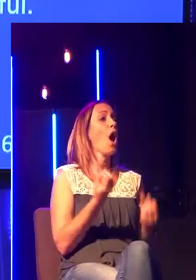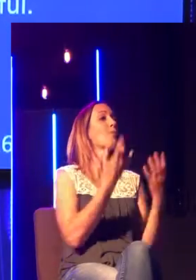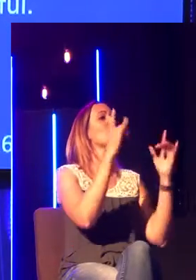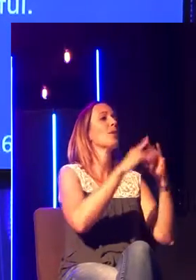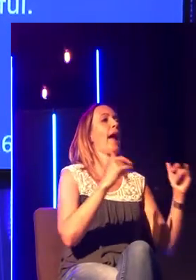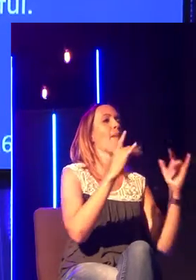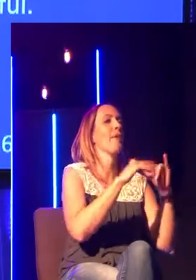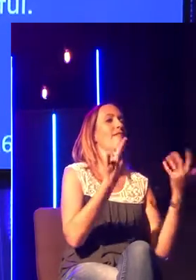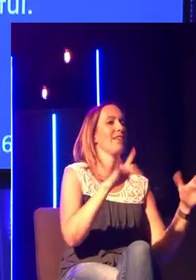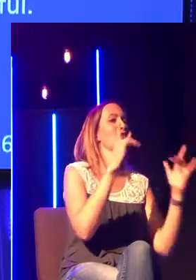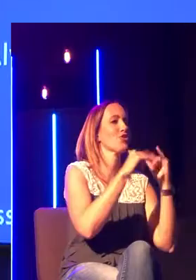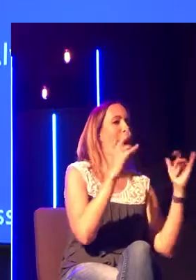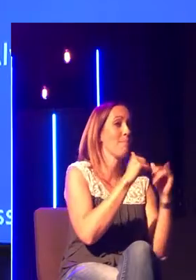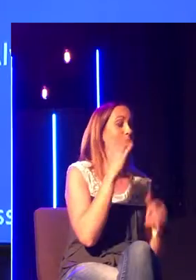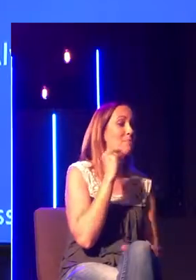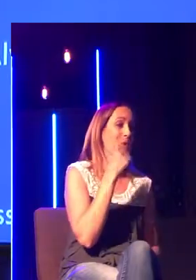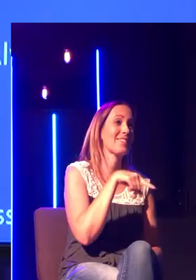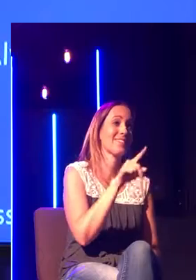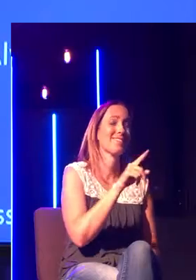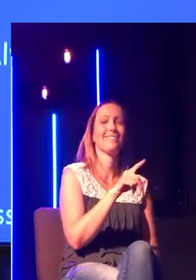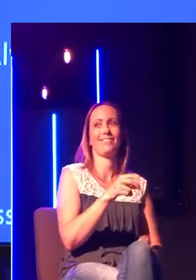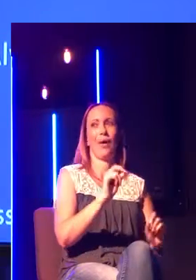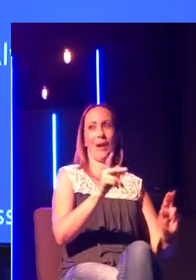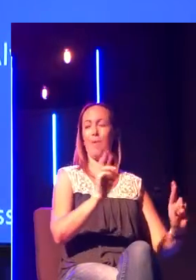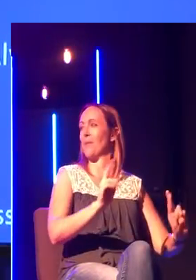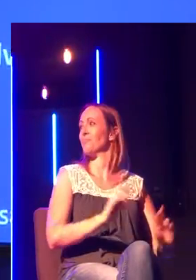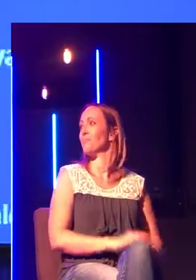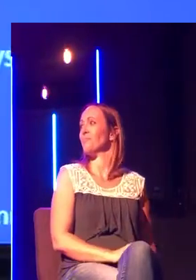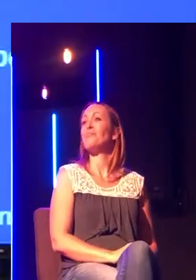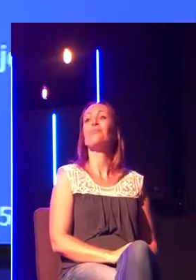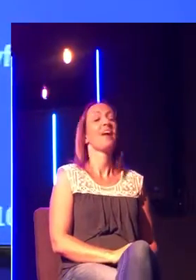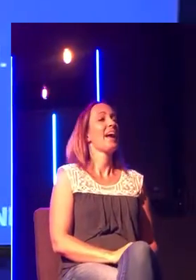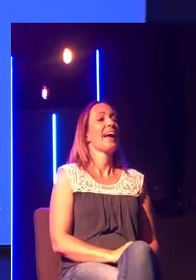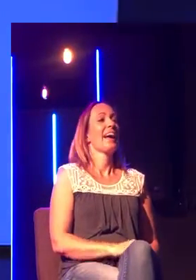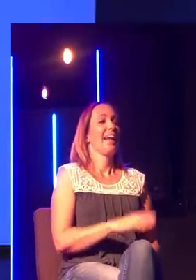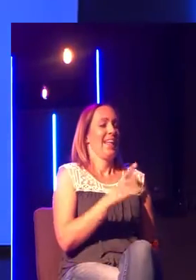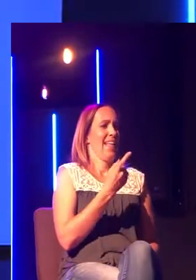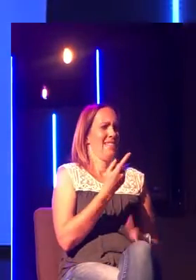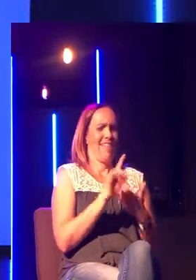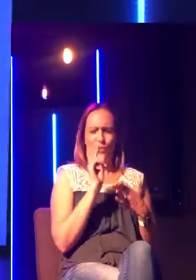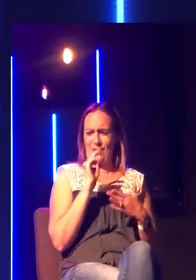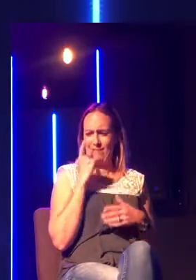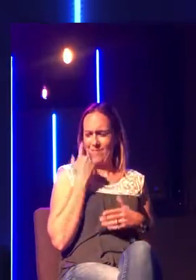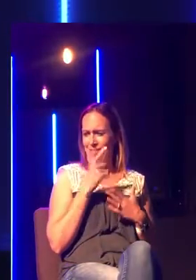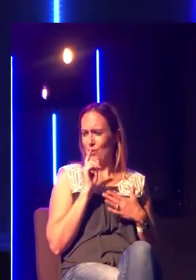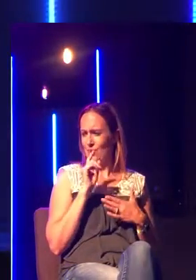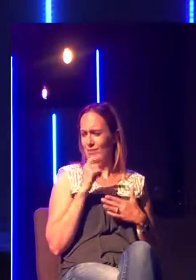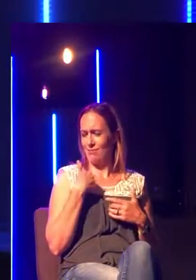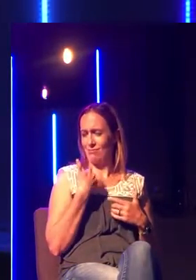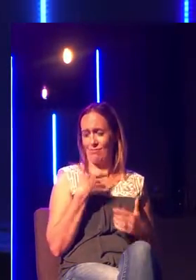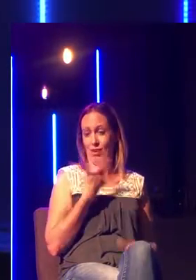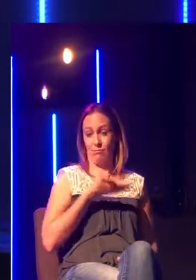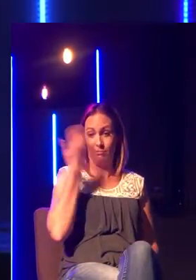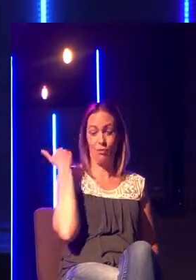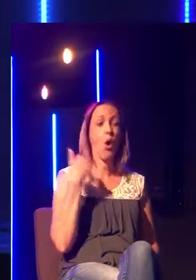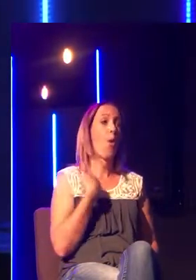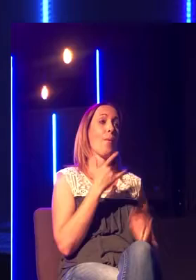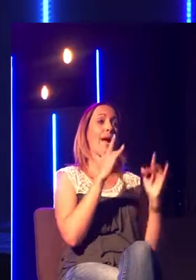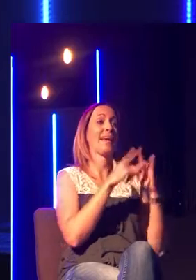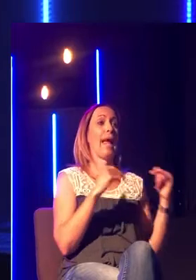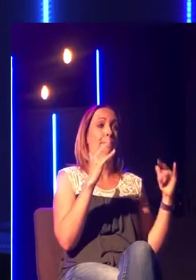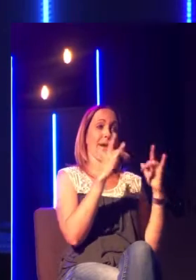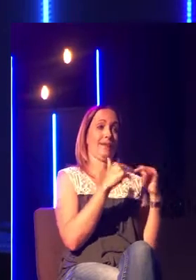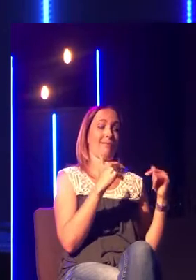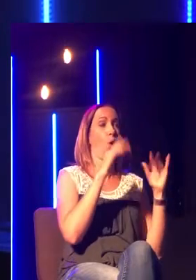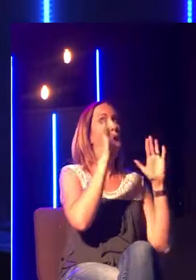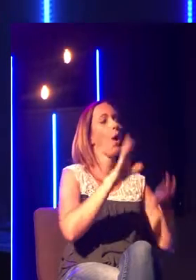camping? Here it comes. Here, you guys ready for this? Well, was it last week? It feels like a long time ago. We went camping, and it was